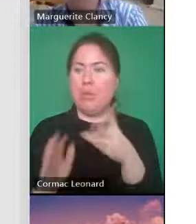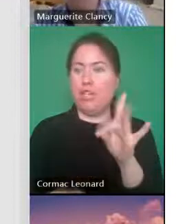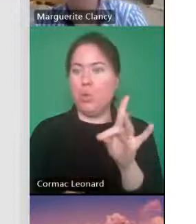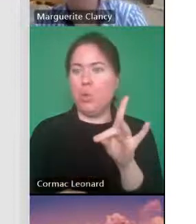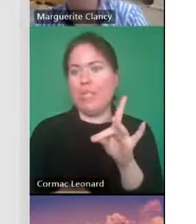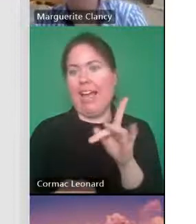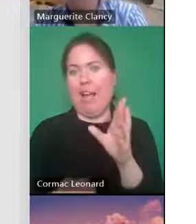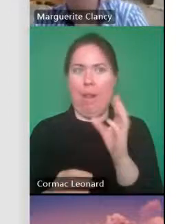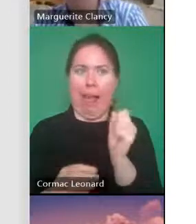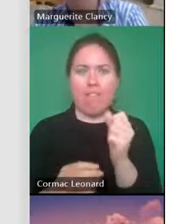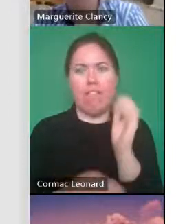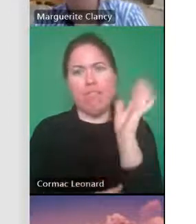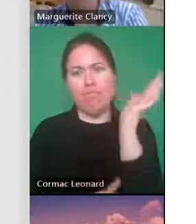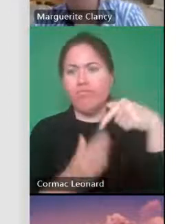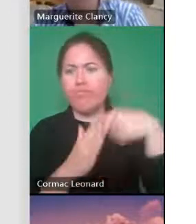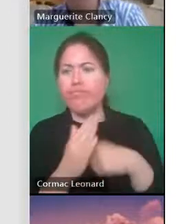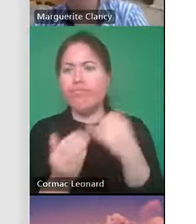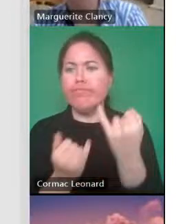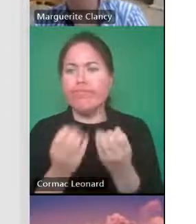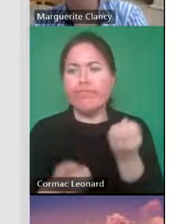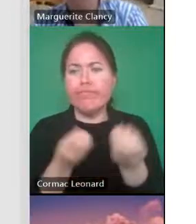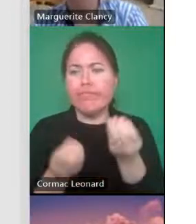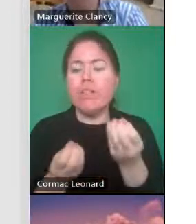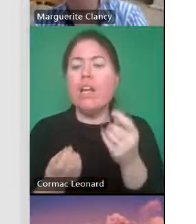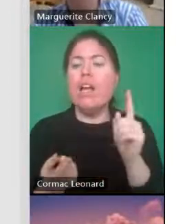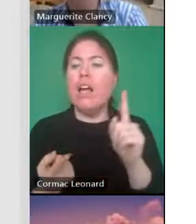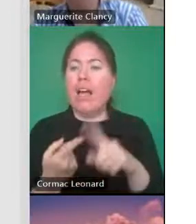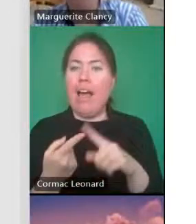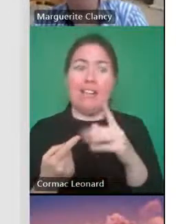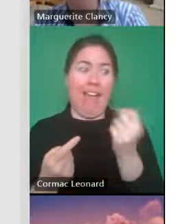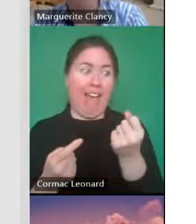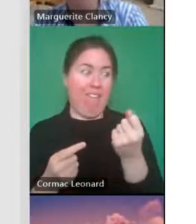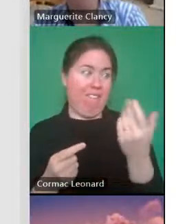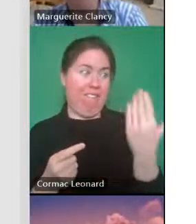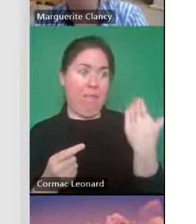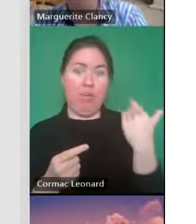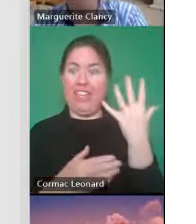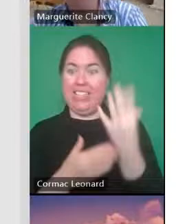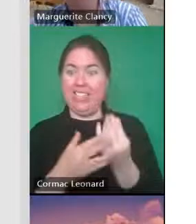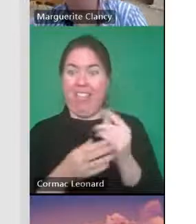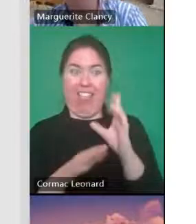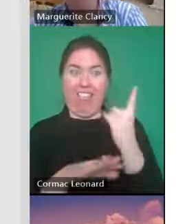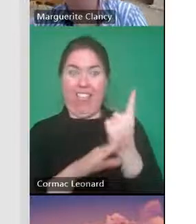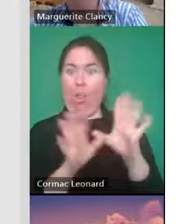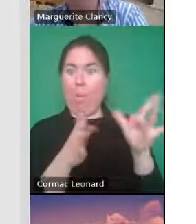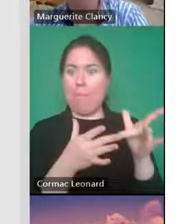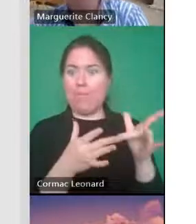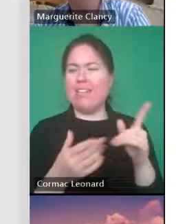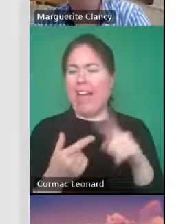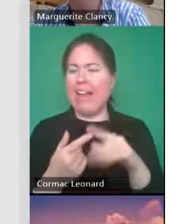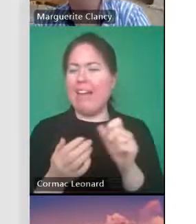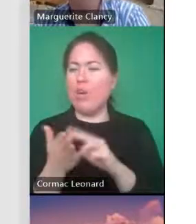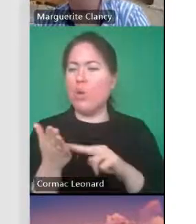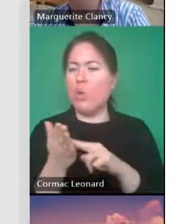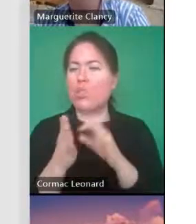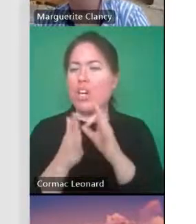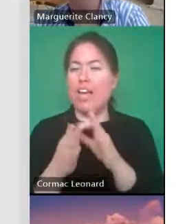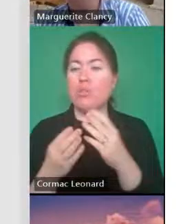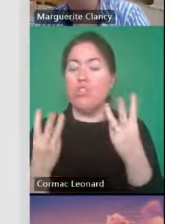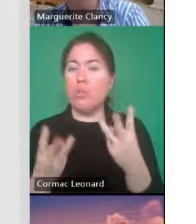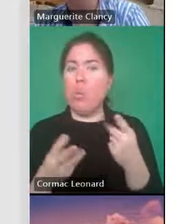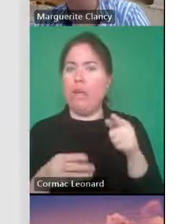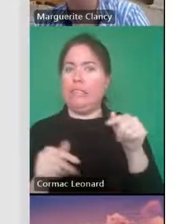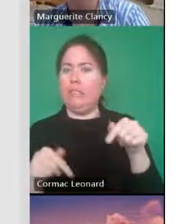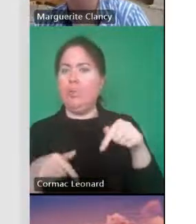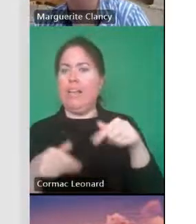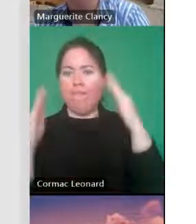recorded as well. And there is a previous recording, and there is a user guide there. So I really want to kind of focus on what today was